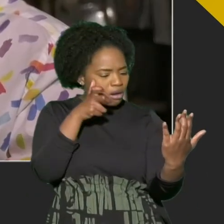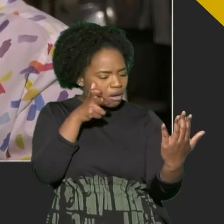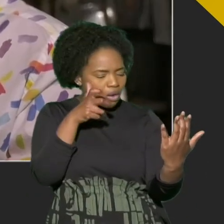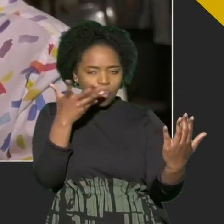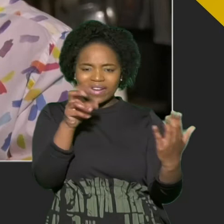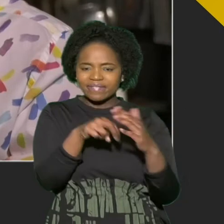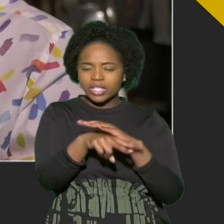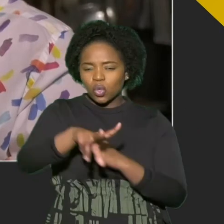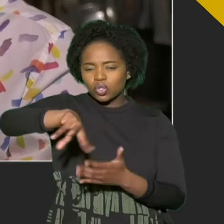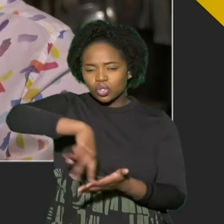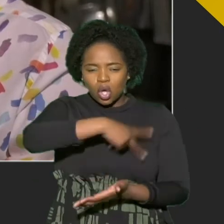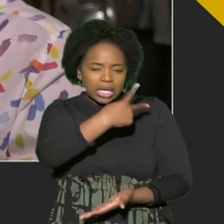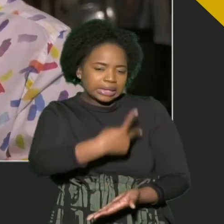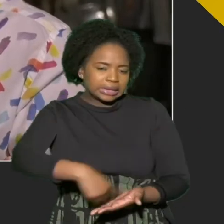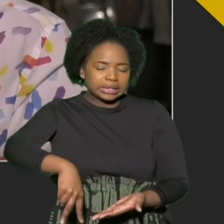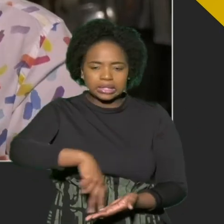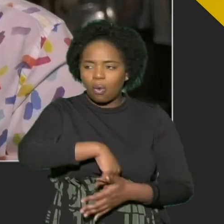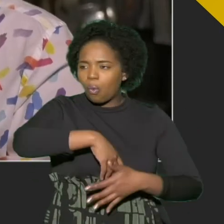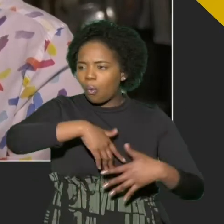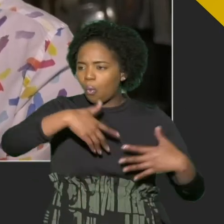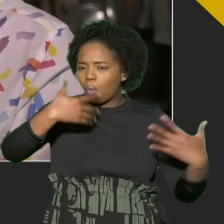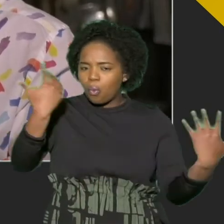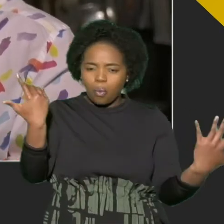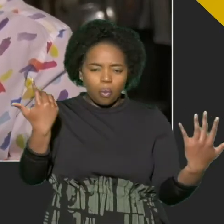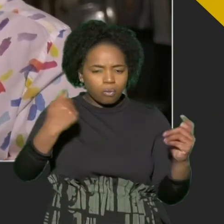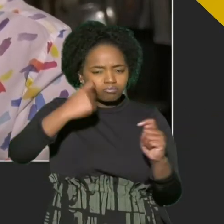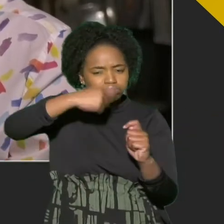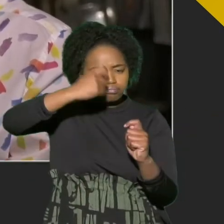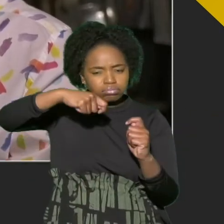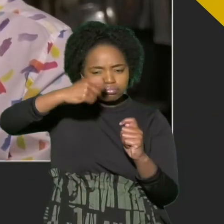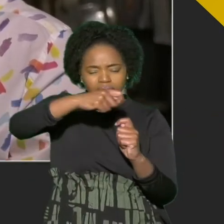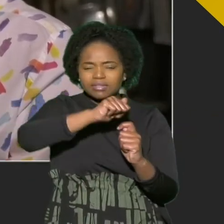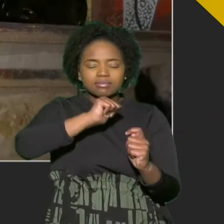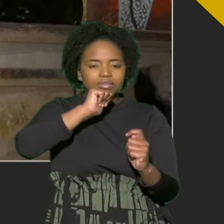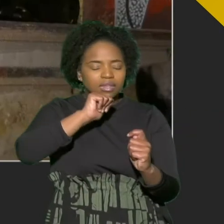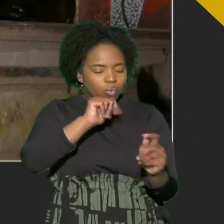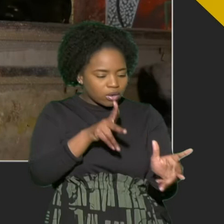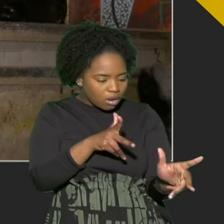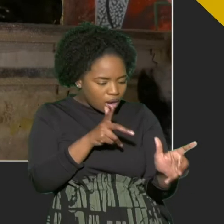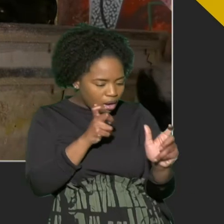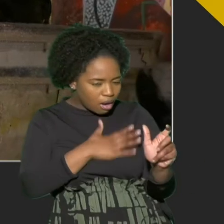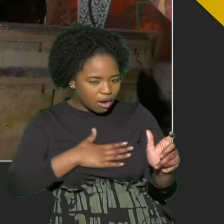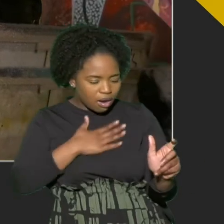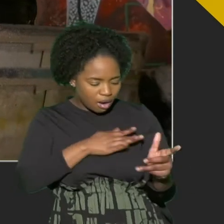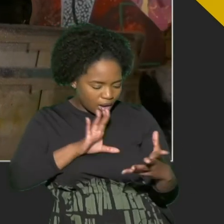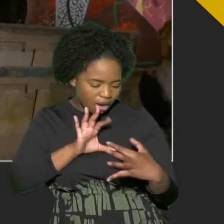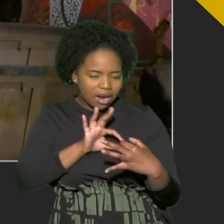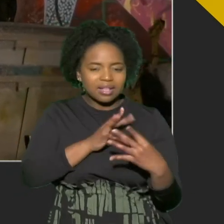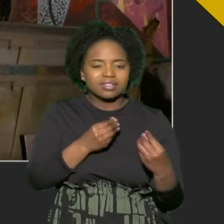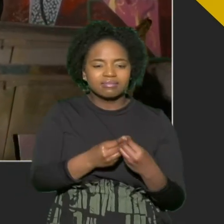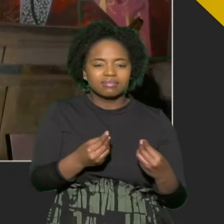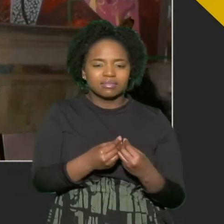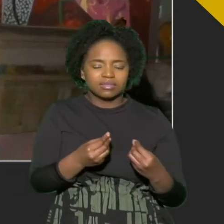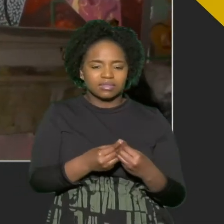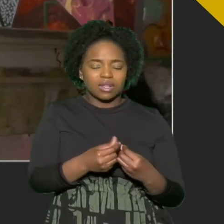or dance or imagery, it's all very much the same. I think that when we stop trying